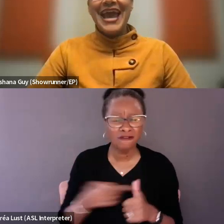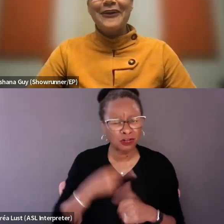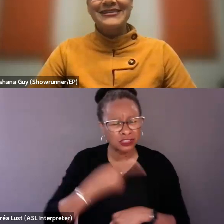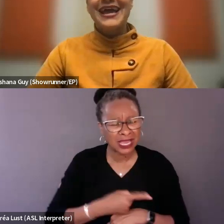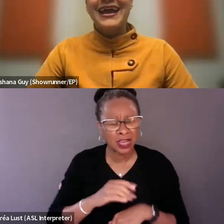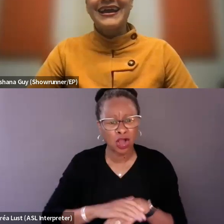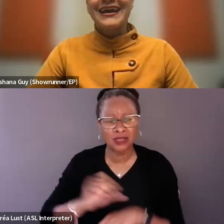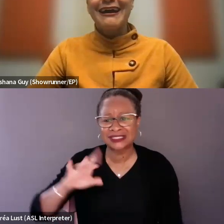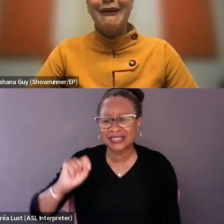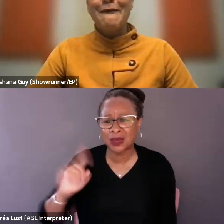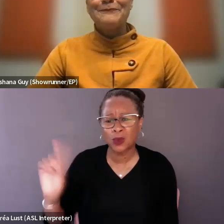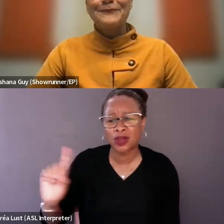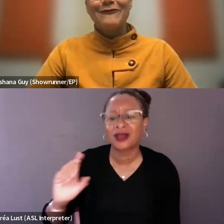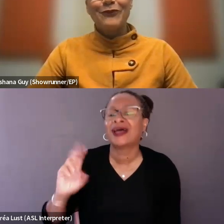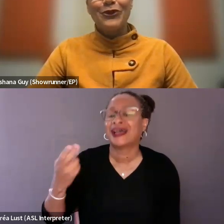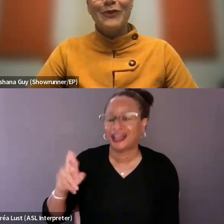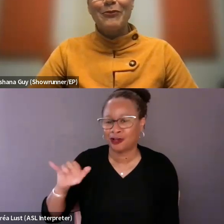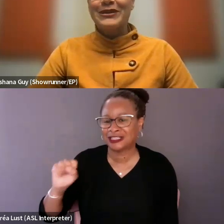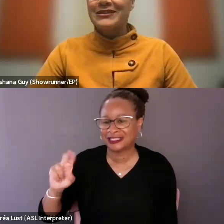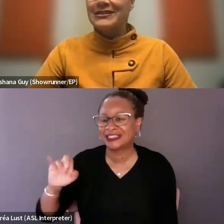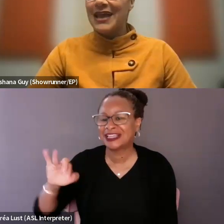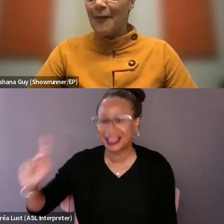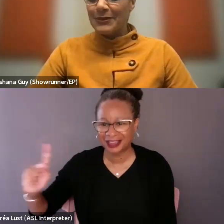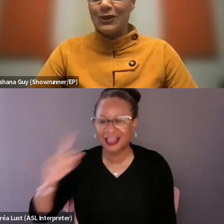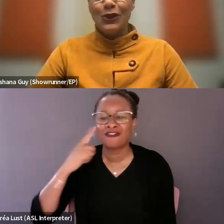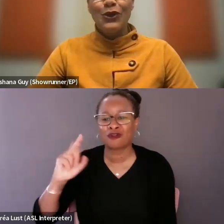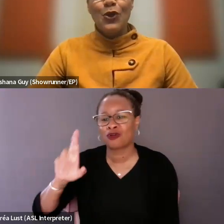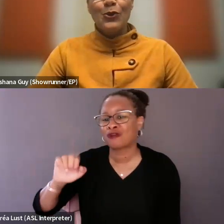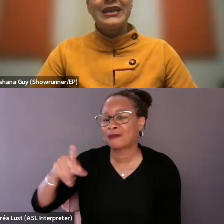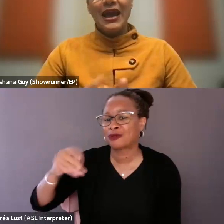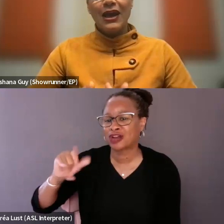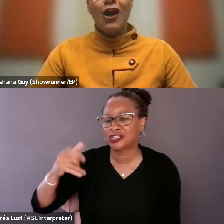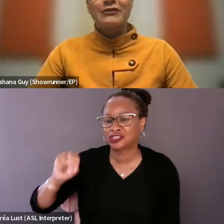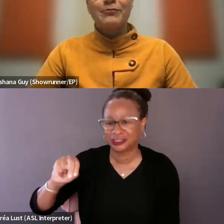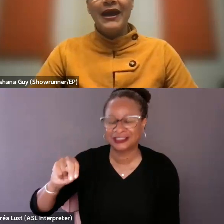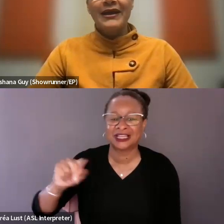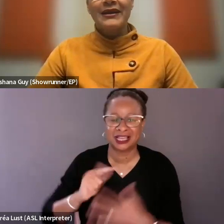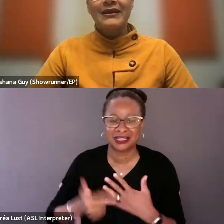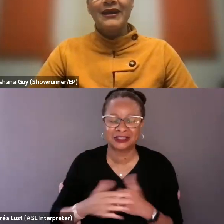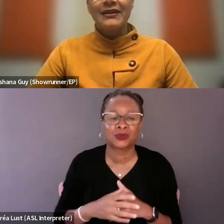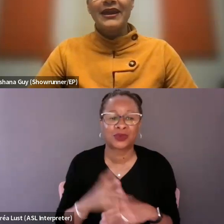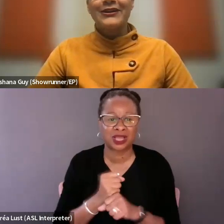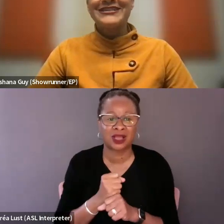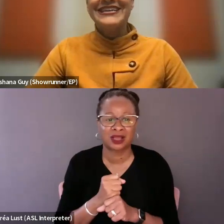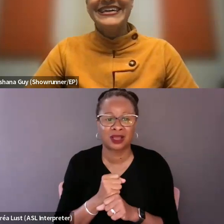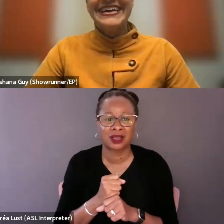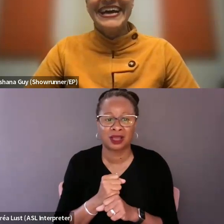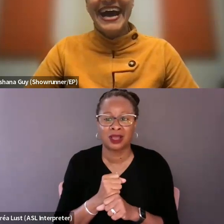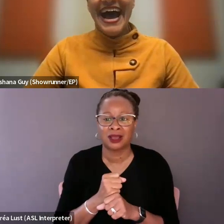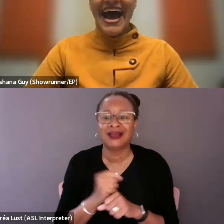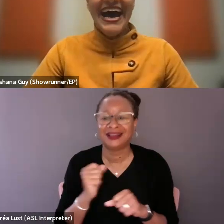in Harris Neck. For the reparations episode, we did get clocked by alligators.